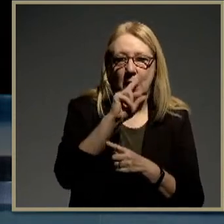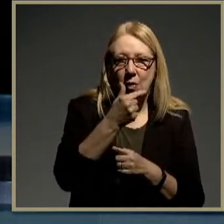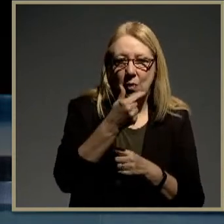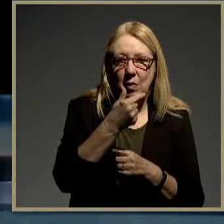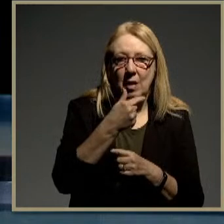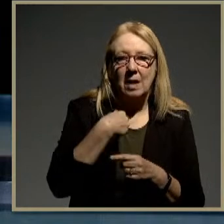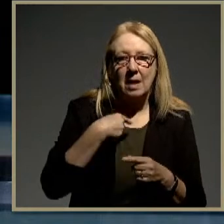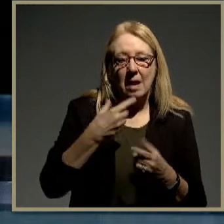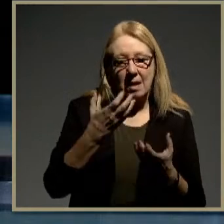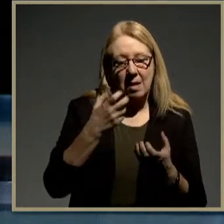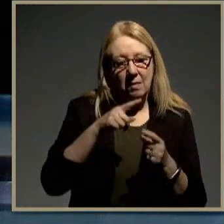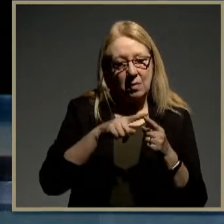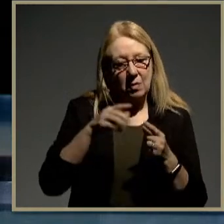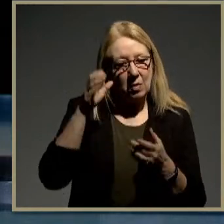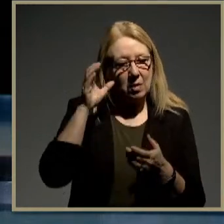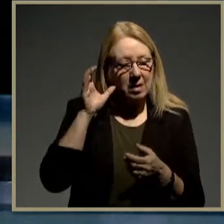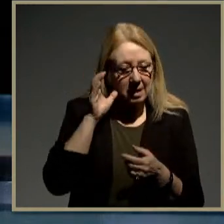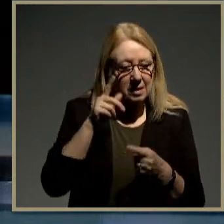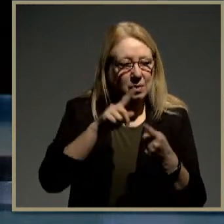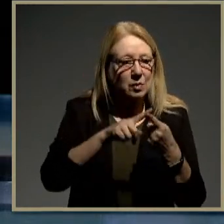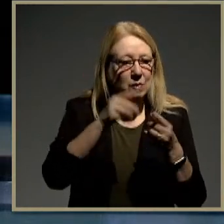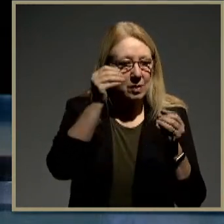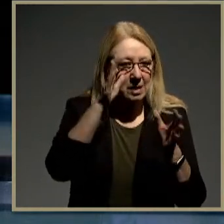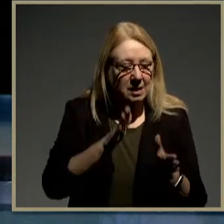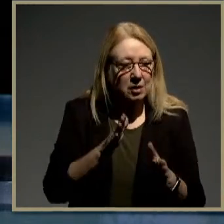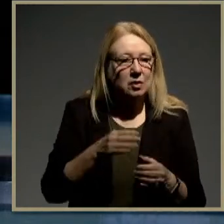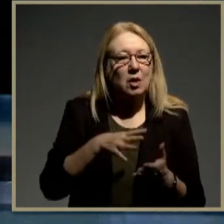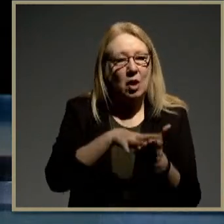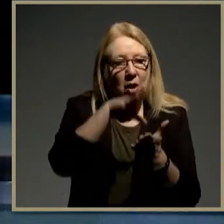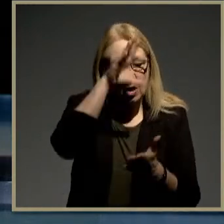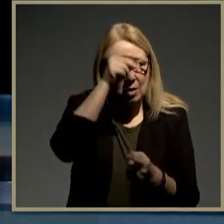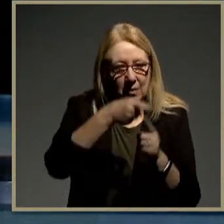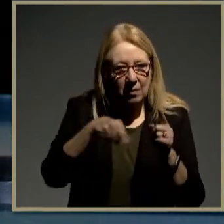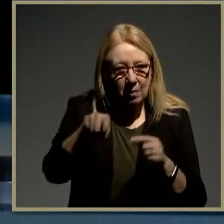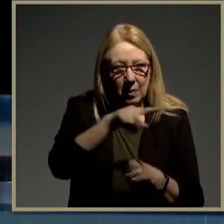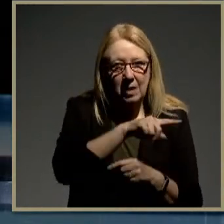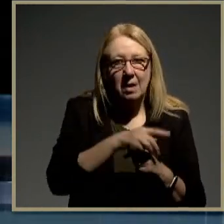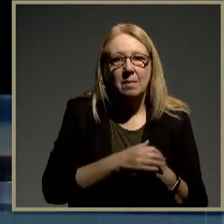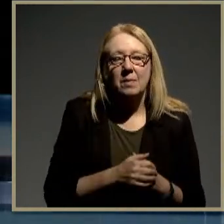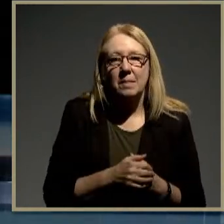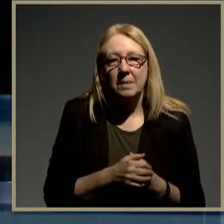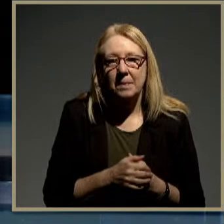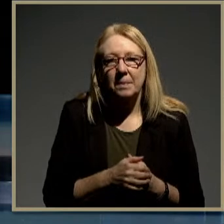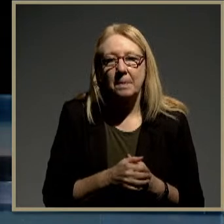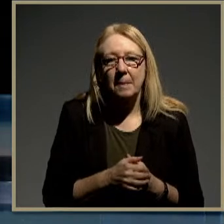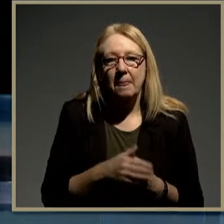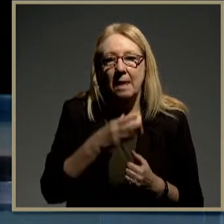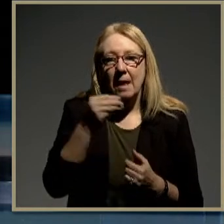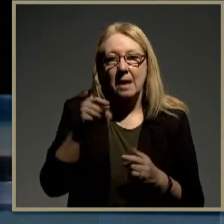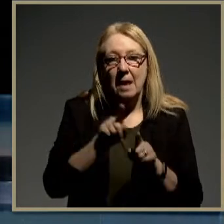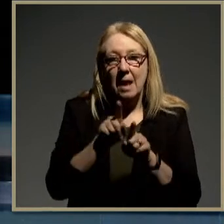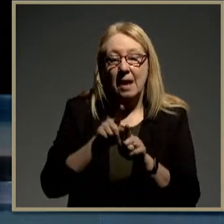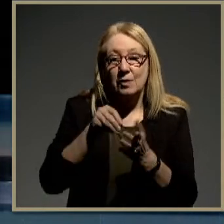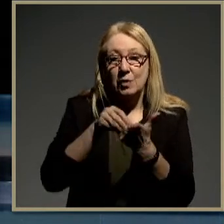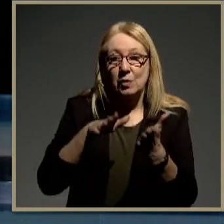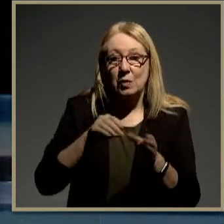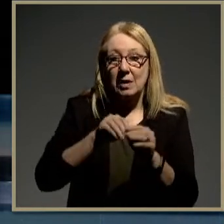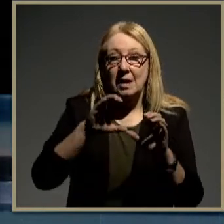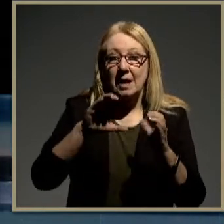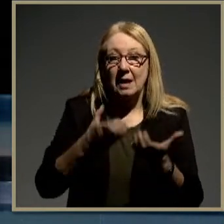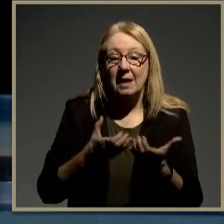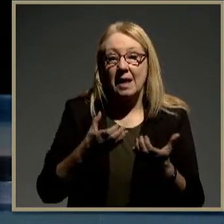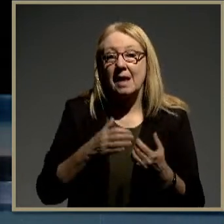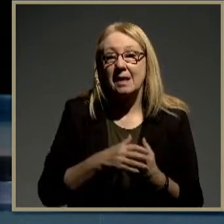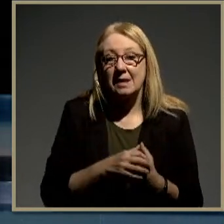I expect it's going to be the same way with medical school, because we've all had those moments where, you know, as a student in a class, your first